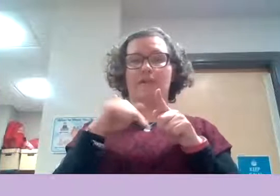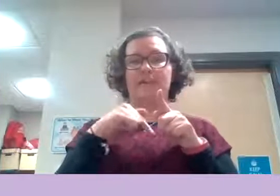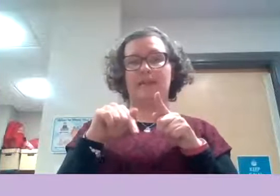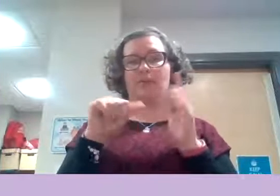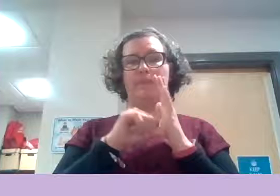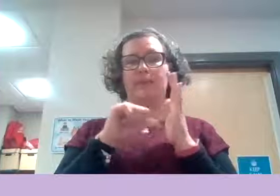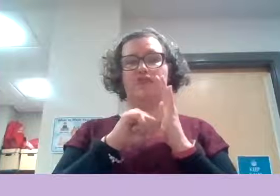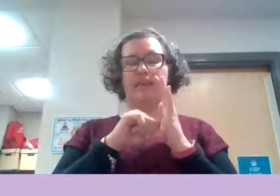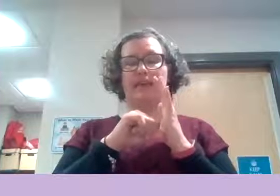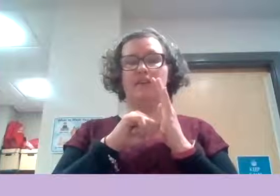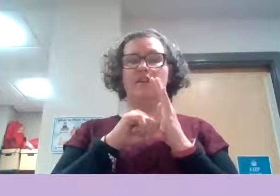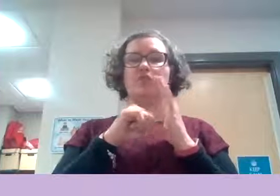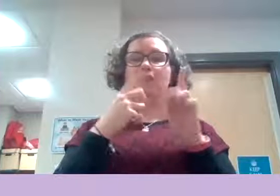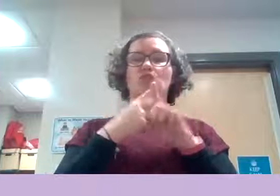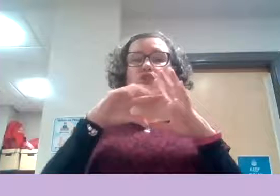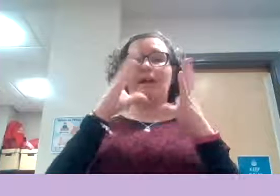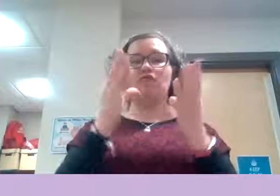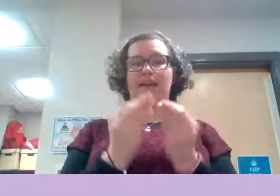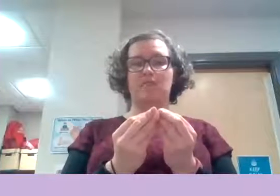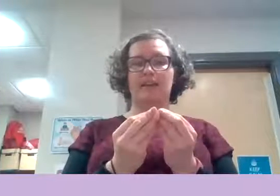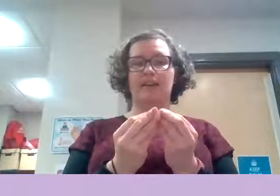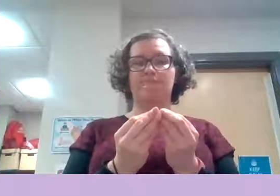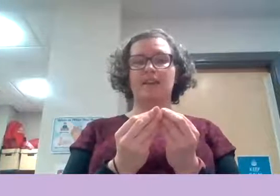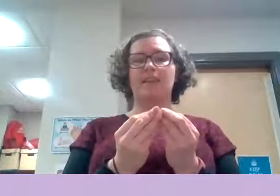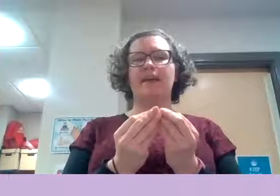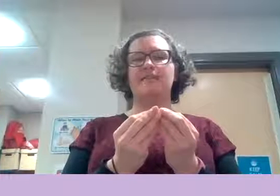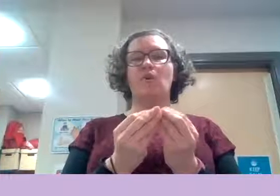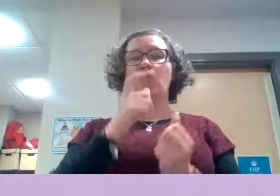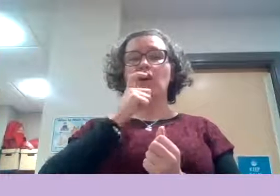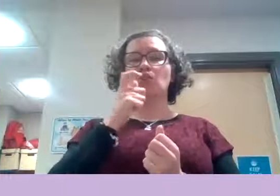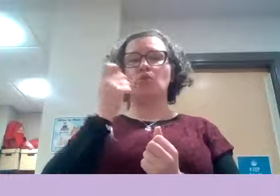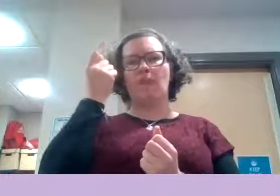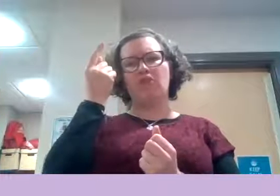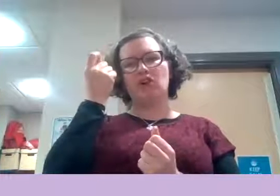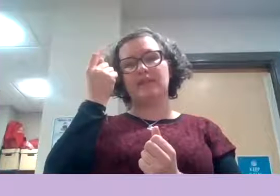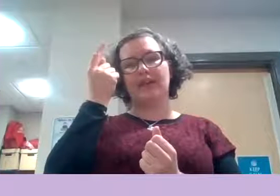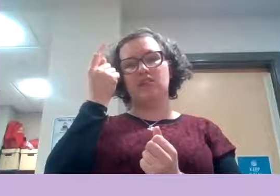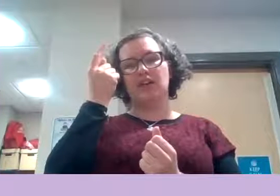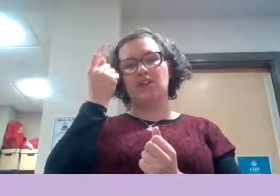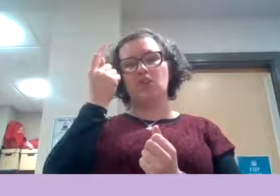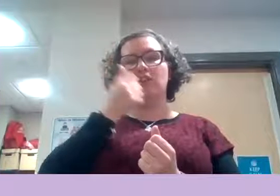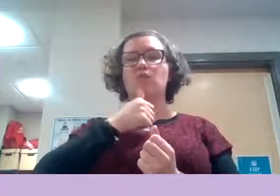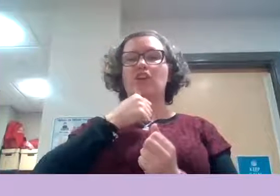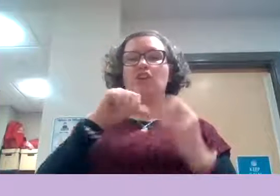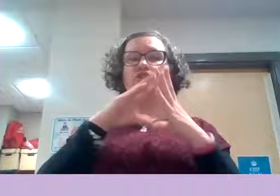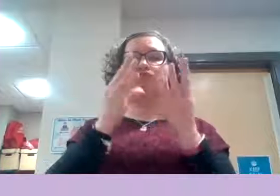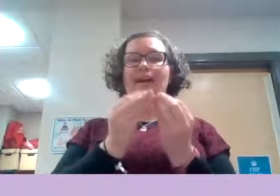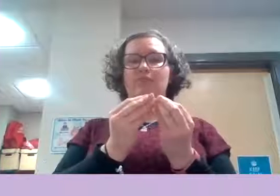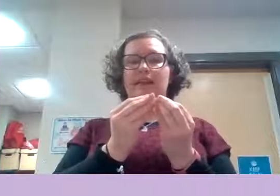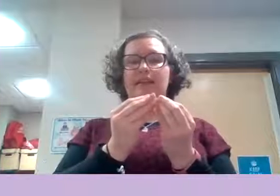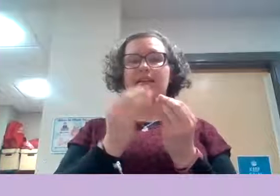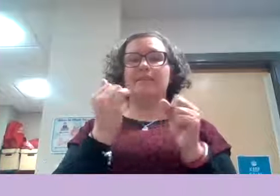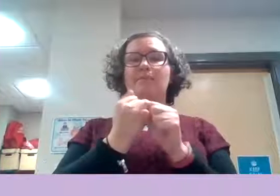purple book this week that might be a bit tricky. So we've talked about rounding. There's a word called approximation, which is where you